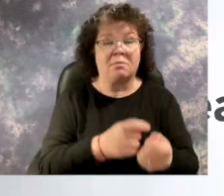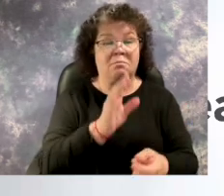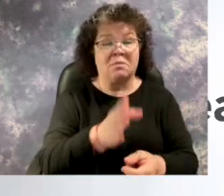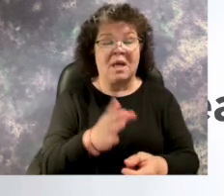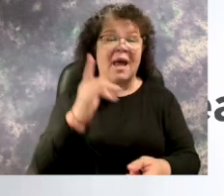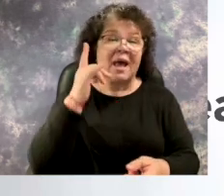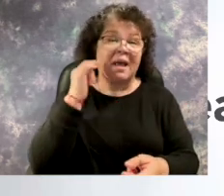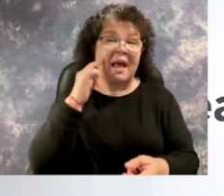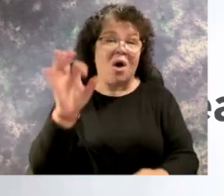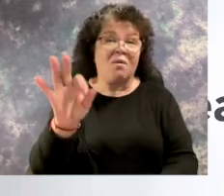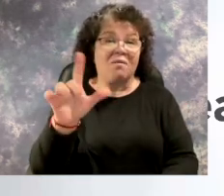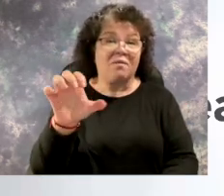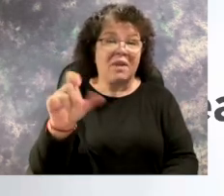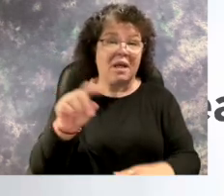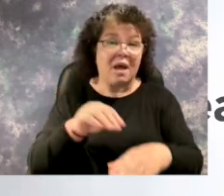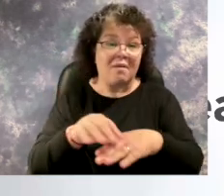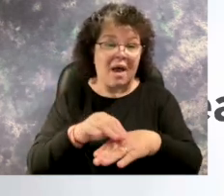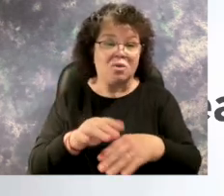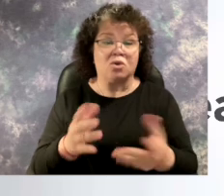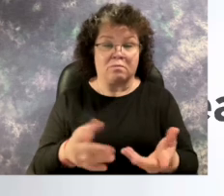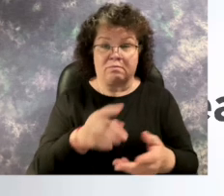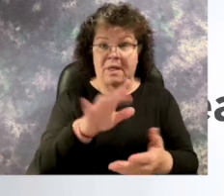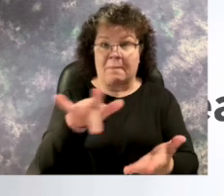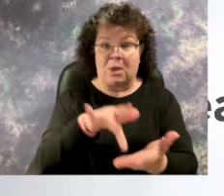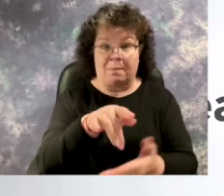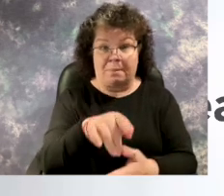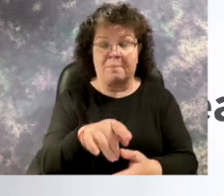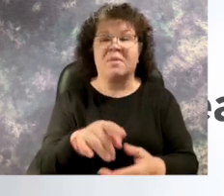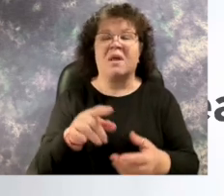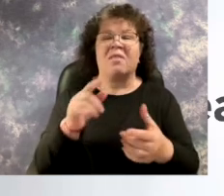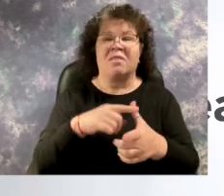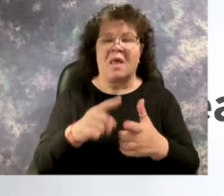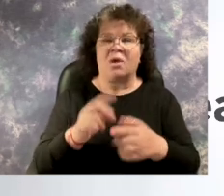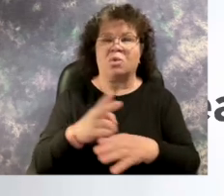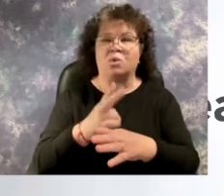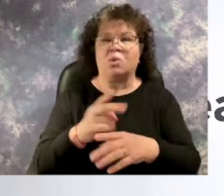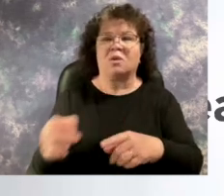Advisor. Use the back button to return to the main page.